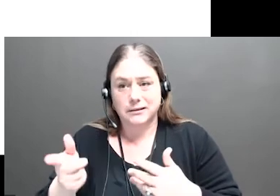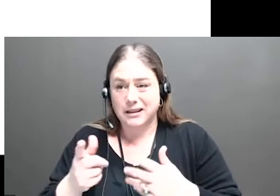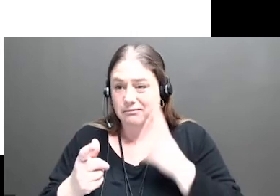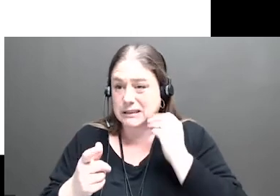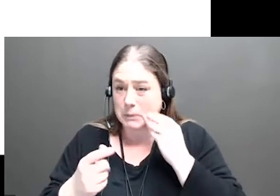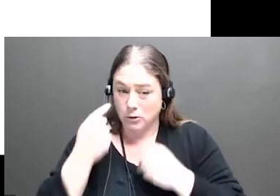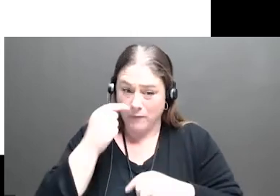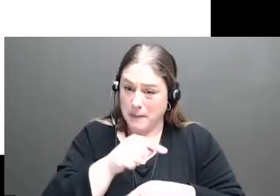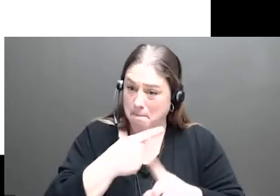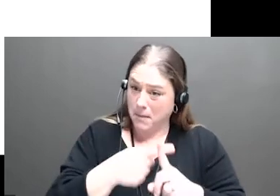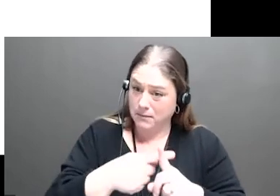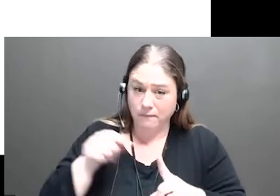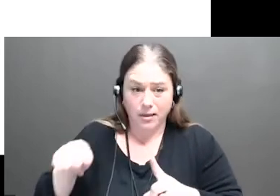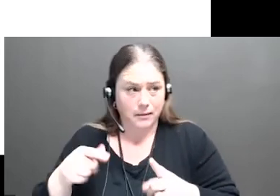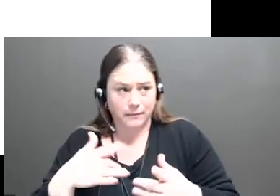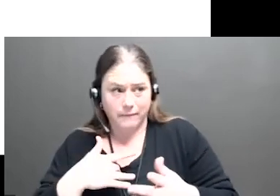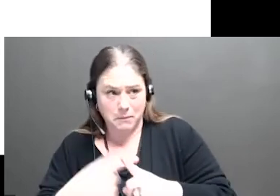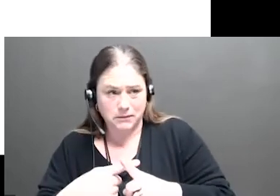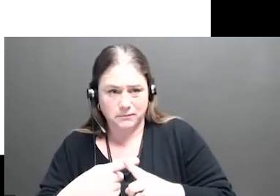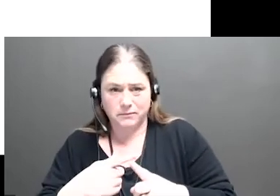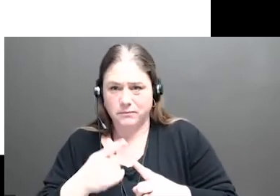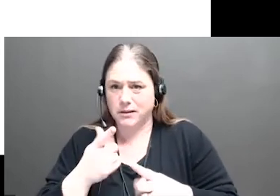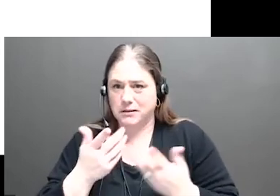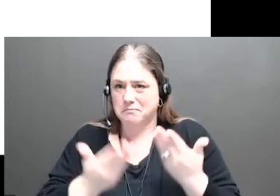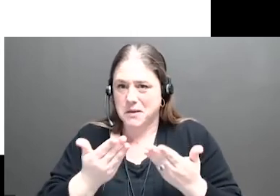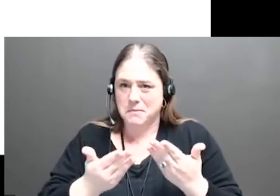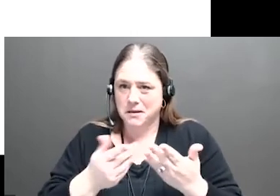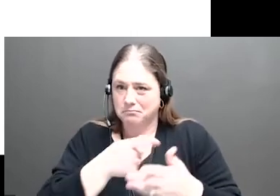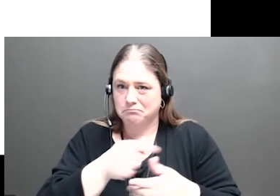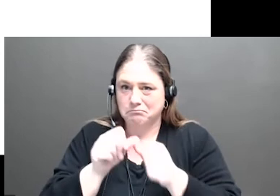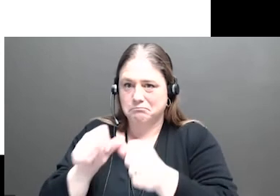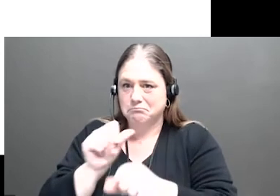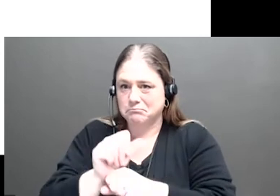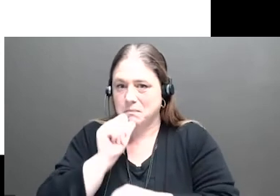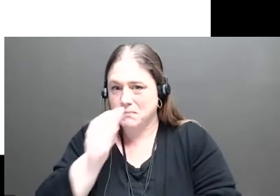remain positive and that there will be retention at the end of the partnership.